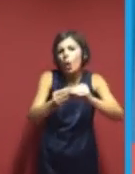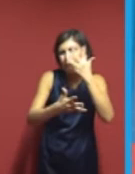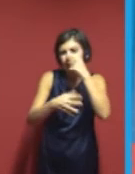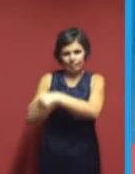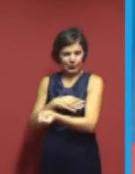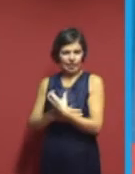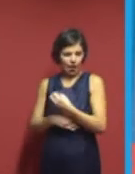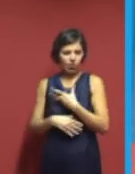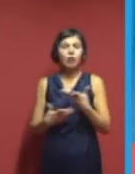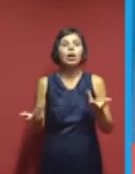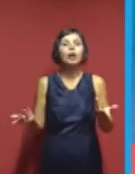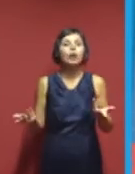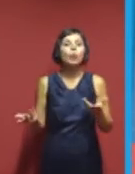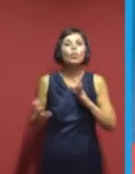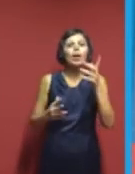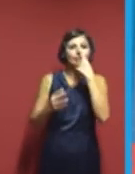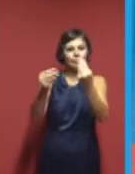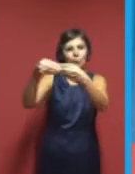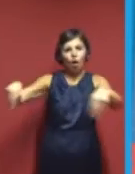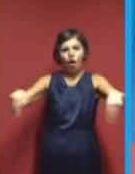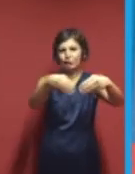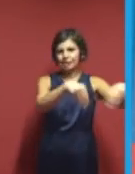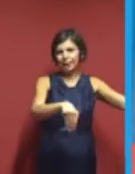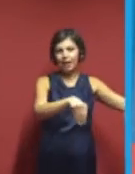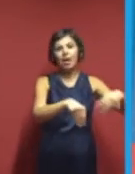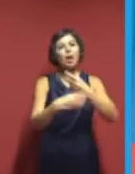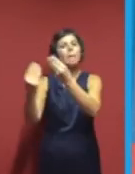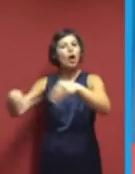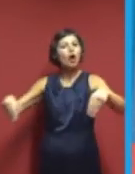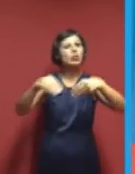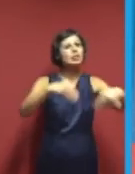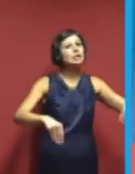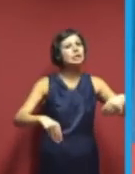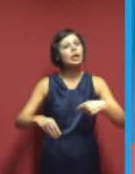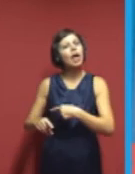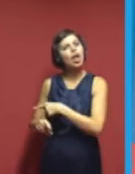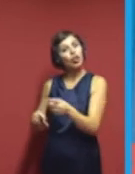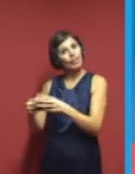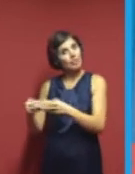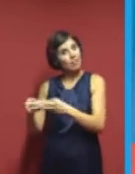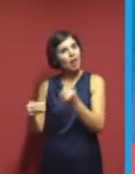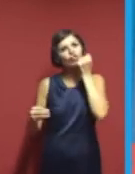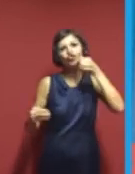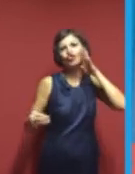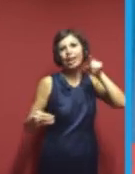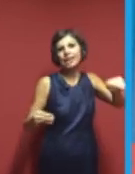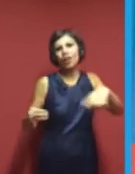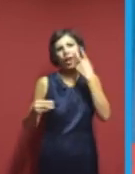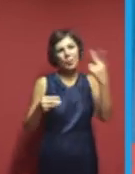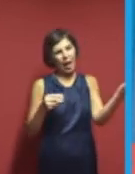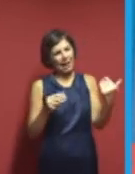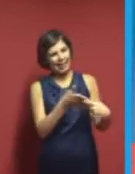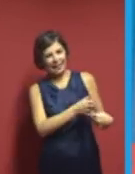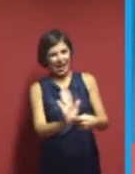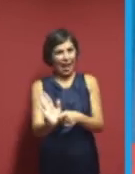to the parents, which kids get really excited about. And it helps them to organize their thoughts because they know at the end of their project they'll have